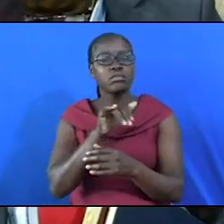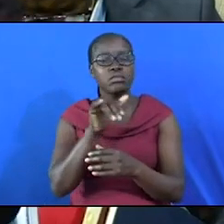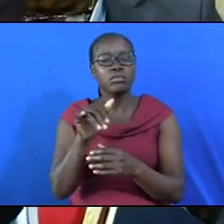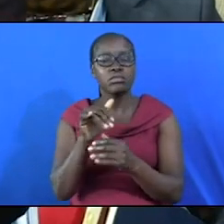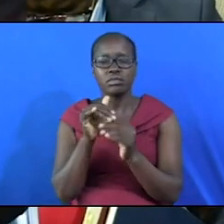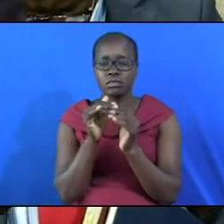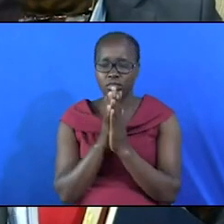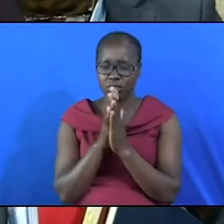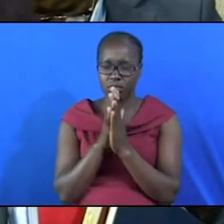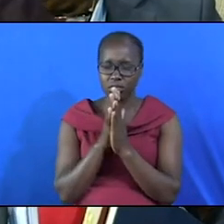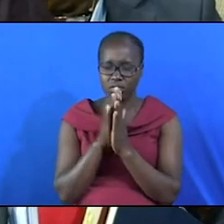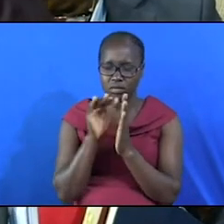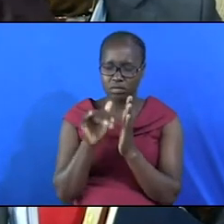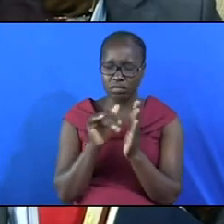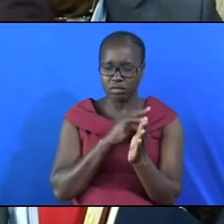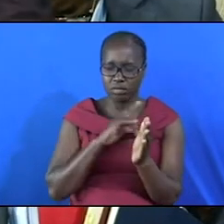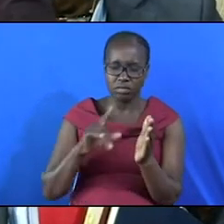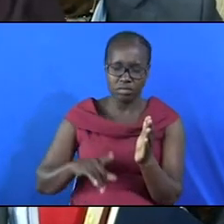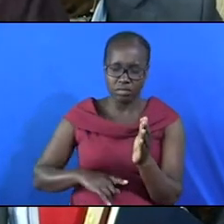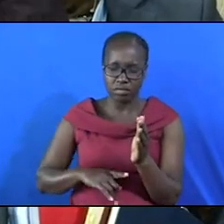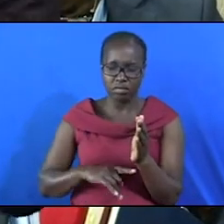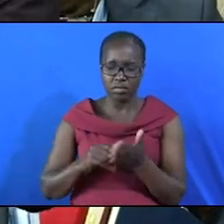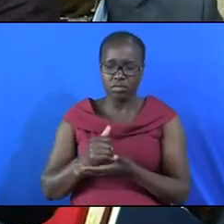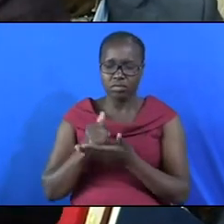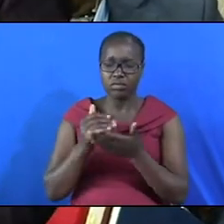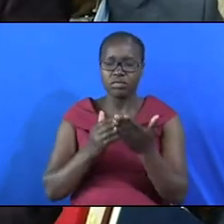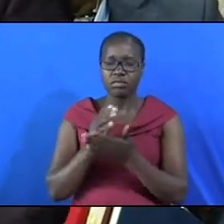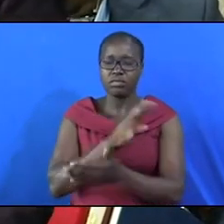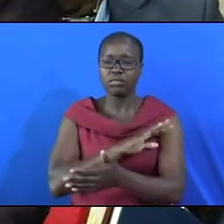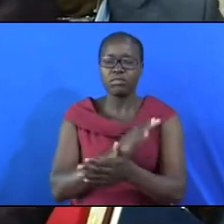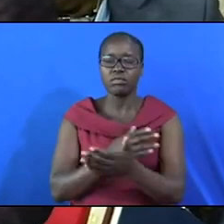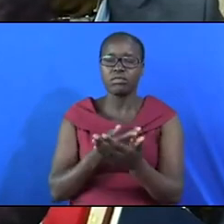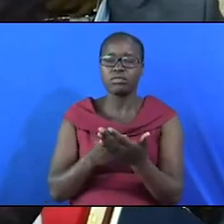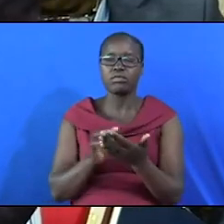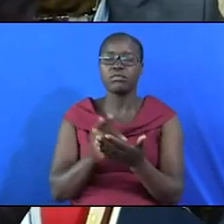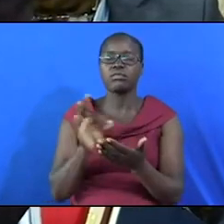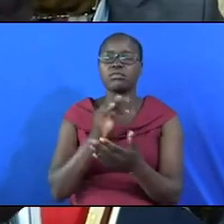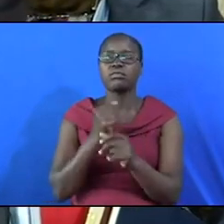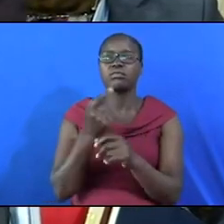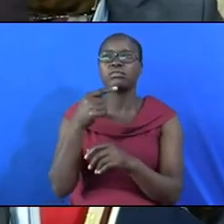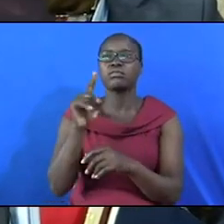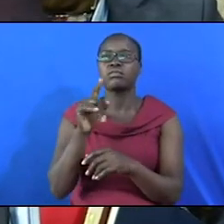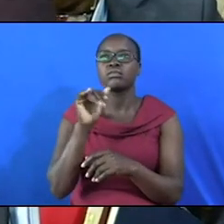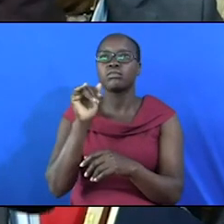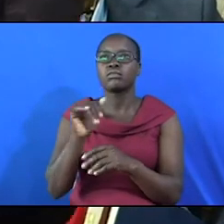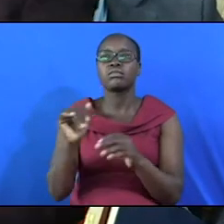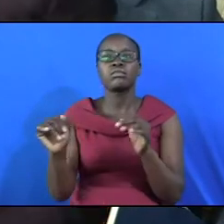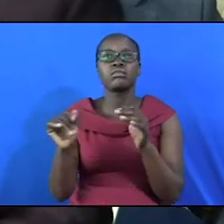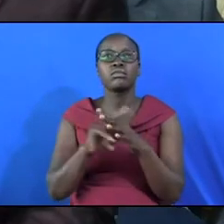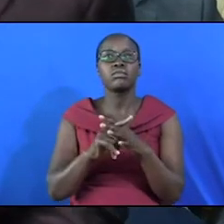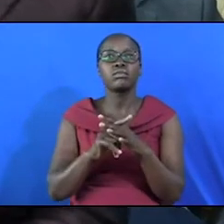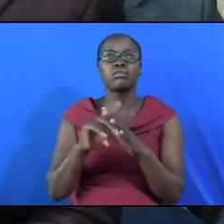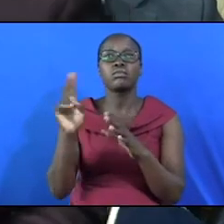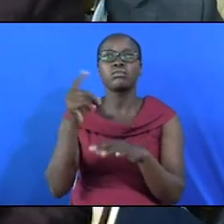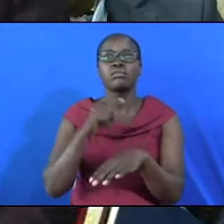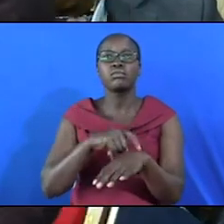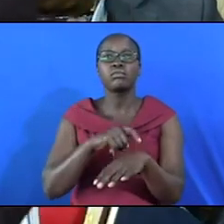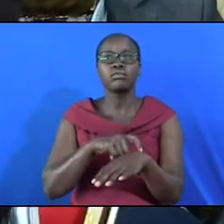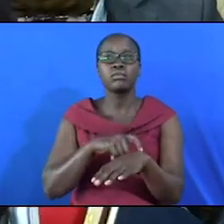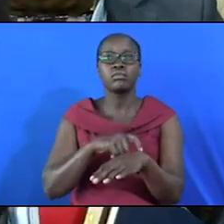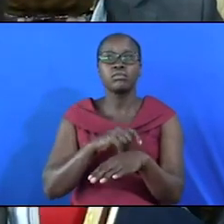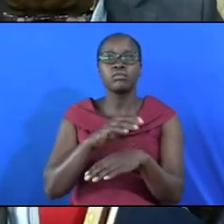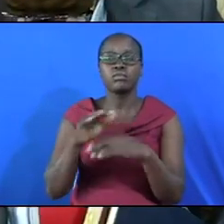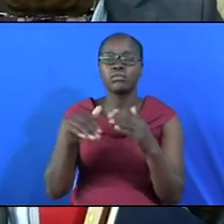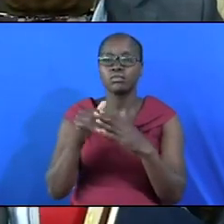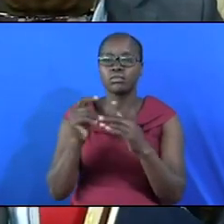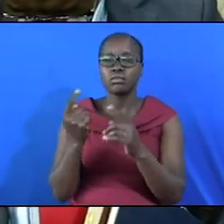are praying, that Lord, you may be help them through the power of the Spirit to do right. That Lord, when you shall appear for the second time,